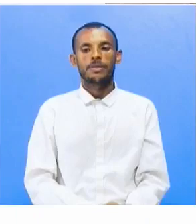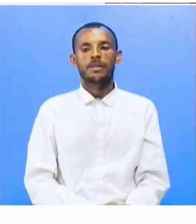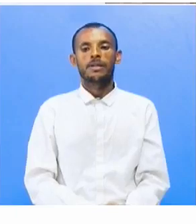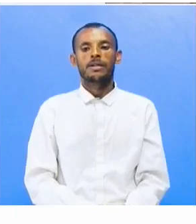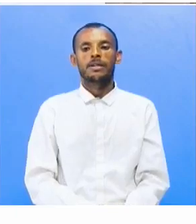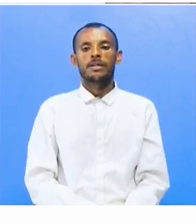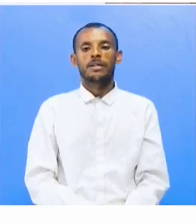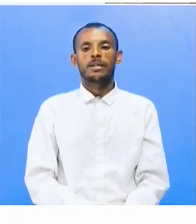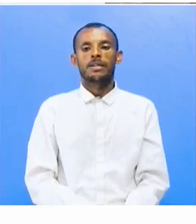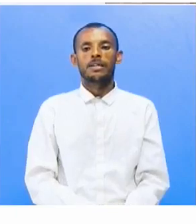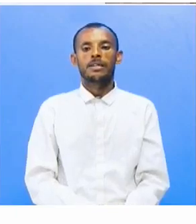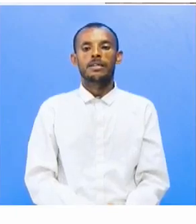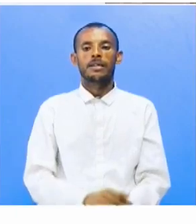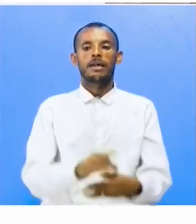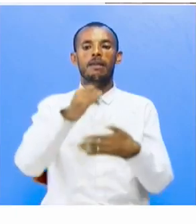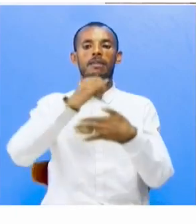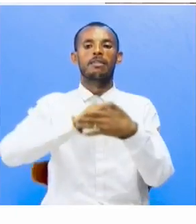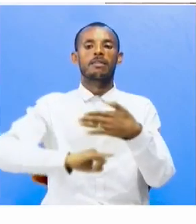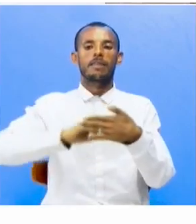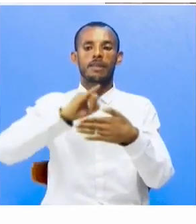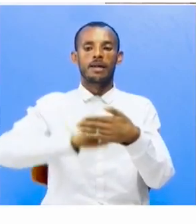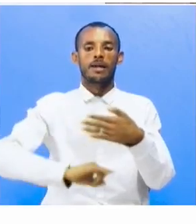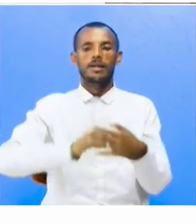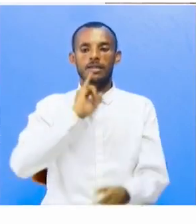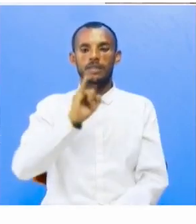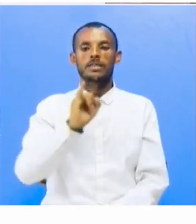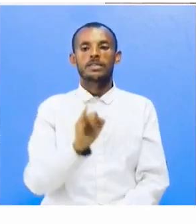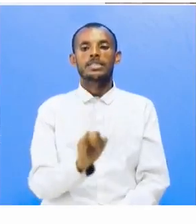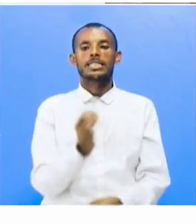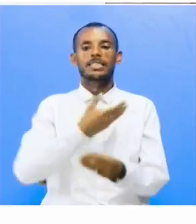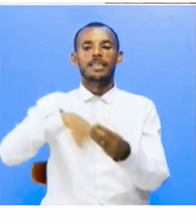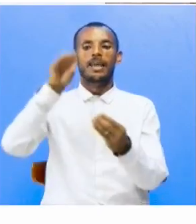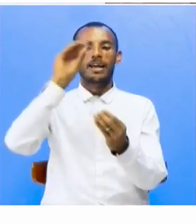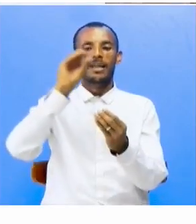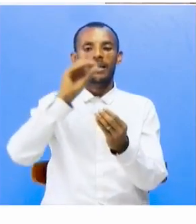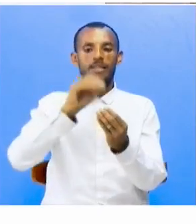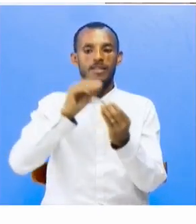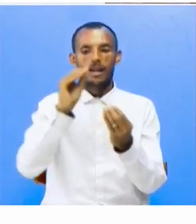amount of, or is the extra money.